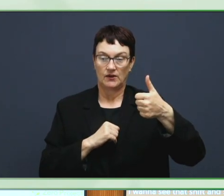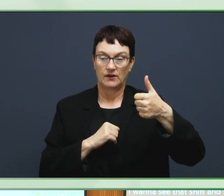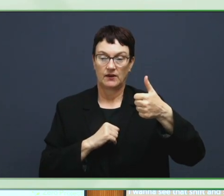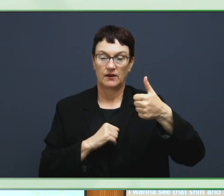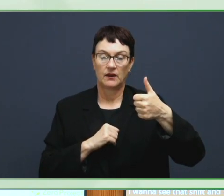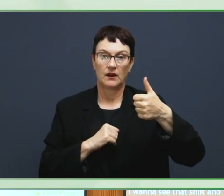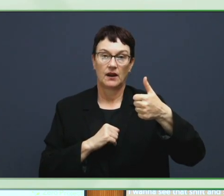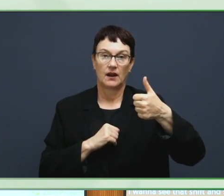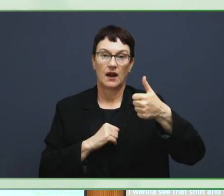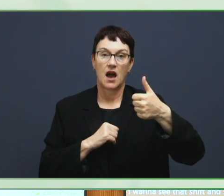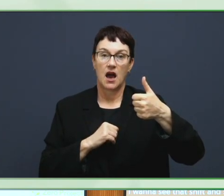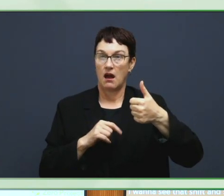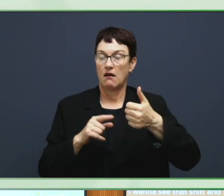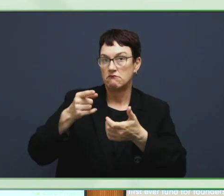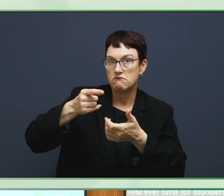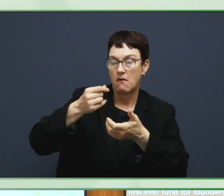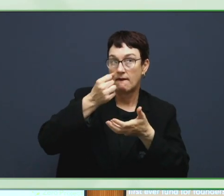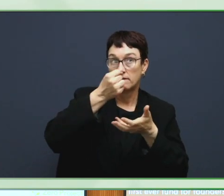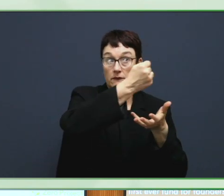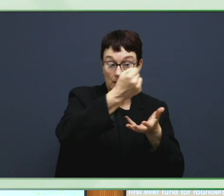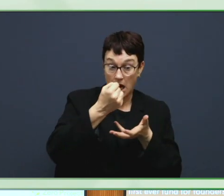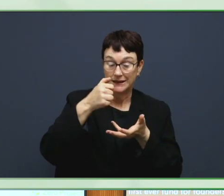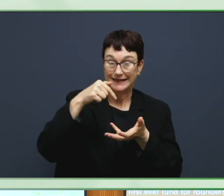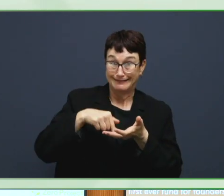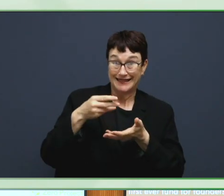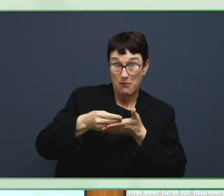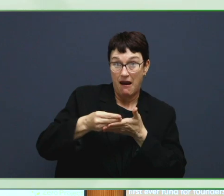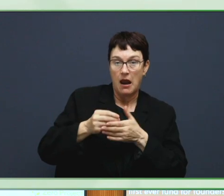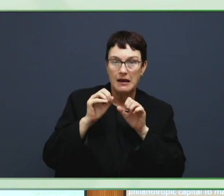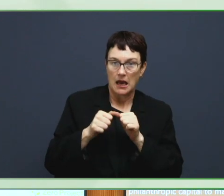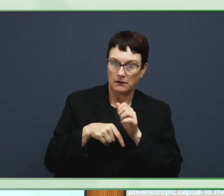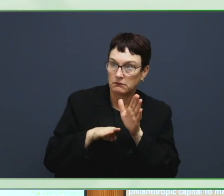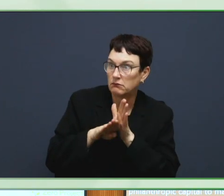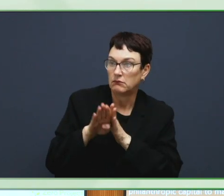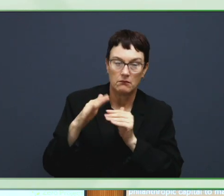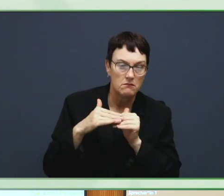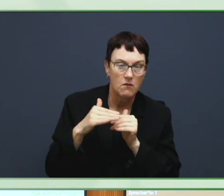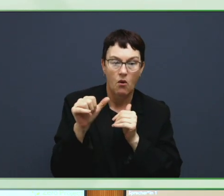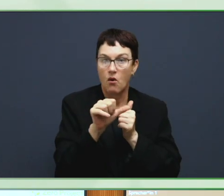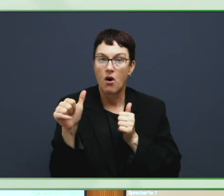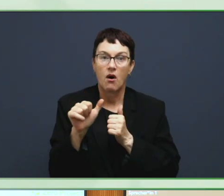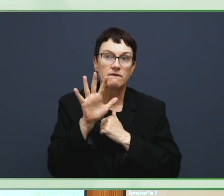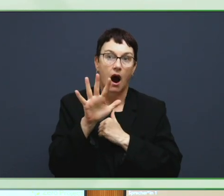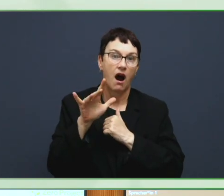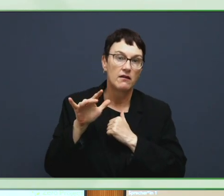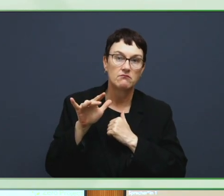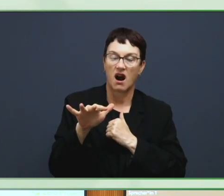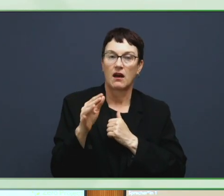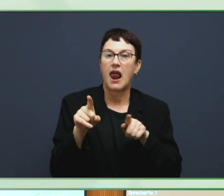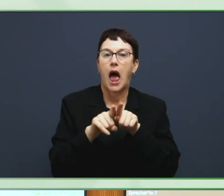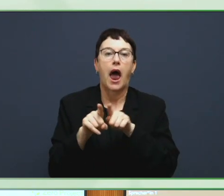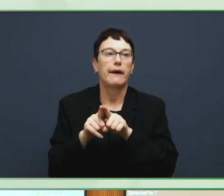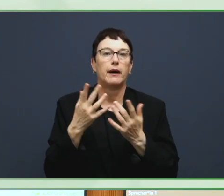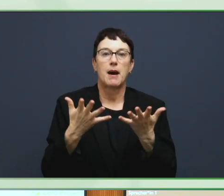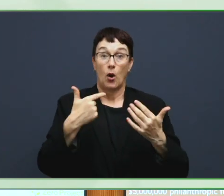using philanthropic capital to make market rate investments through a $5 million philanthropic fund that will actually make